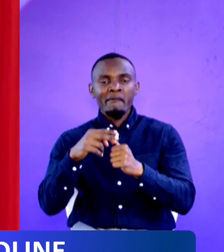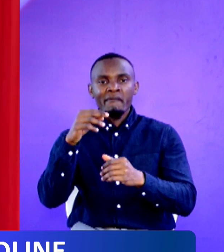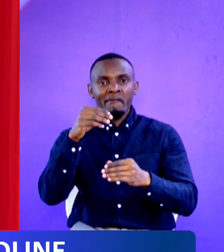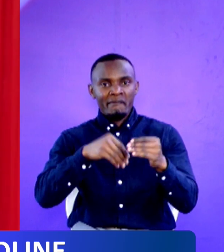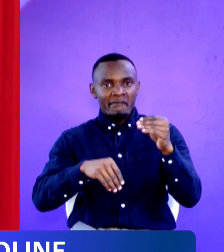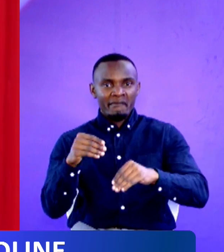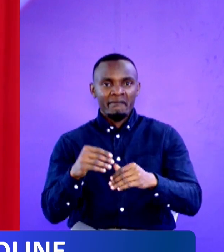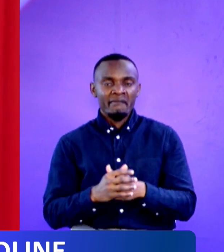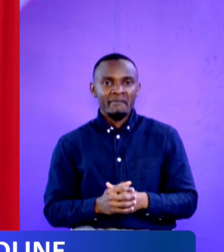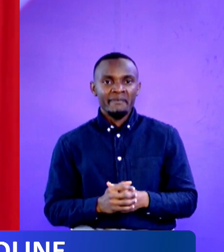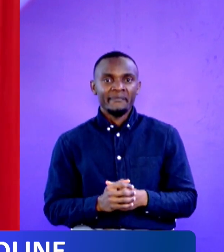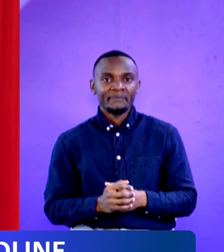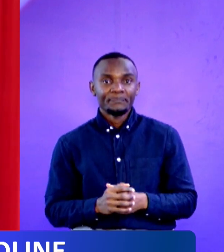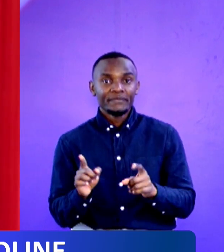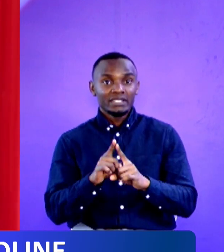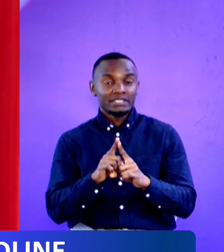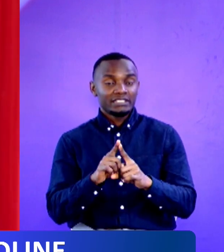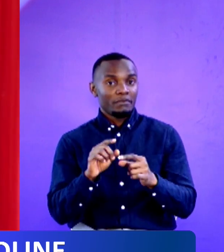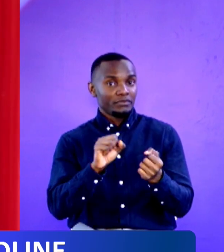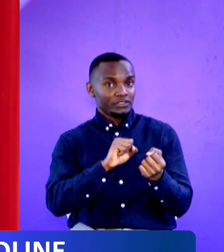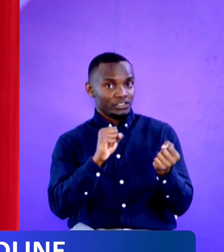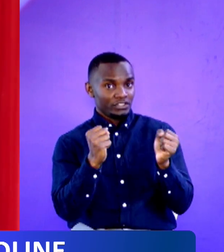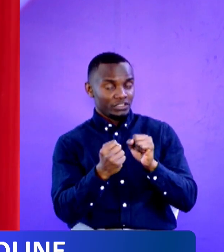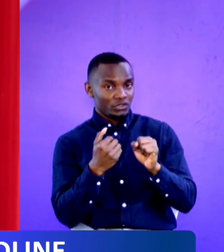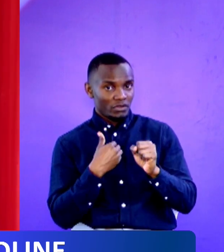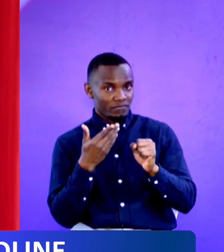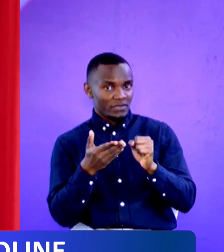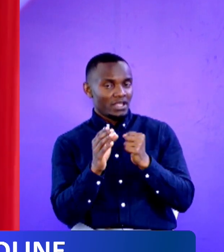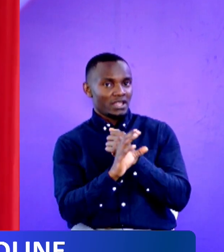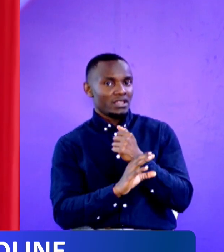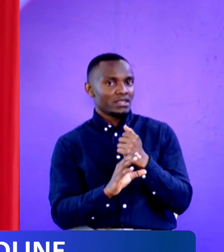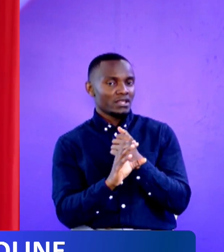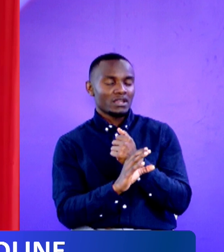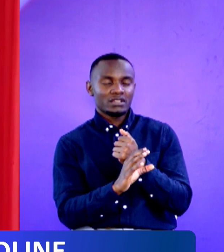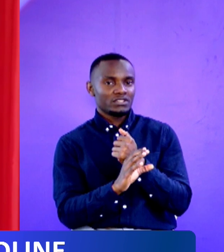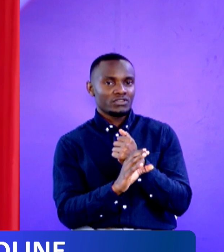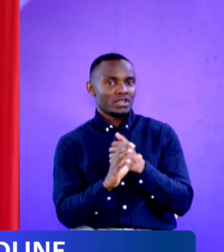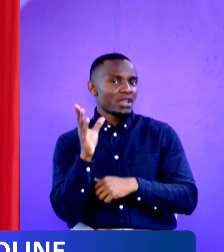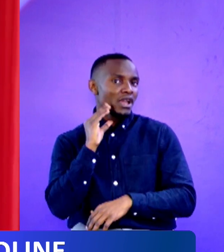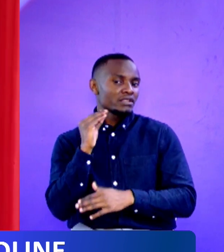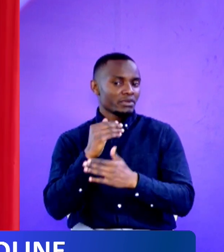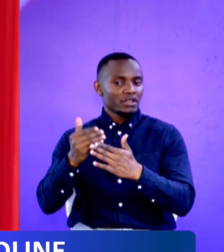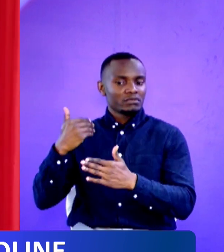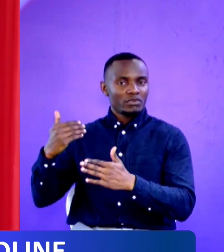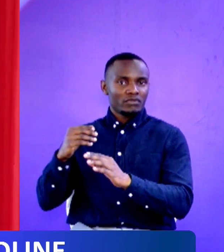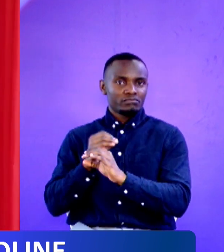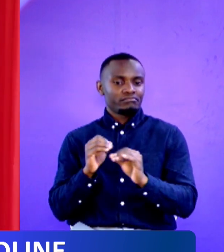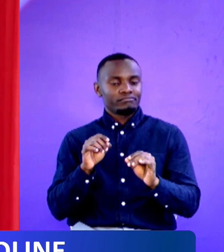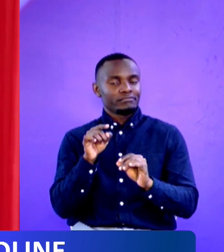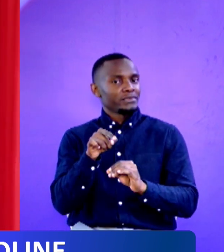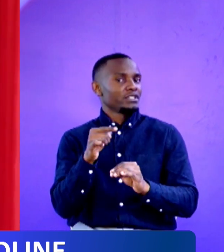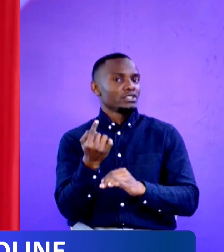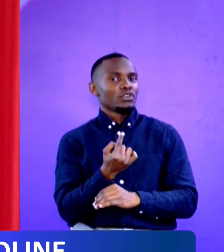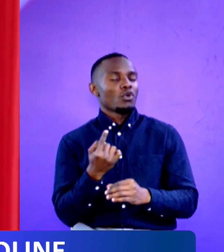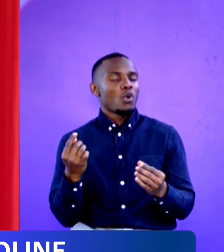That the changes we have had in this country have never been experienced under any regime. It is only a miracle that you